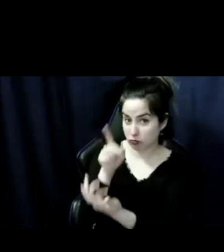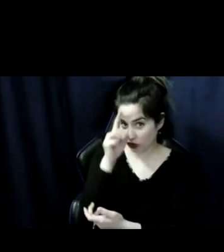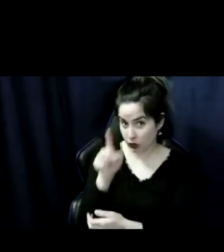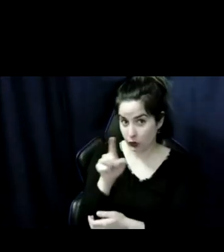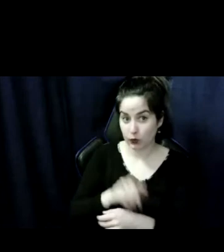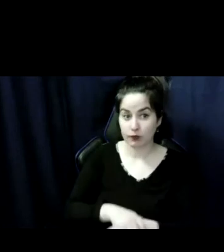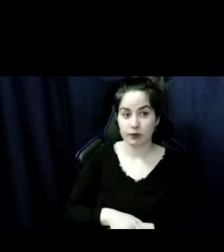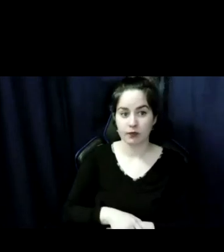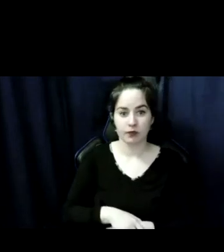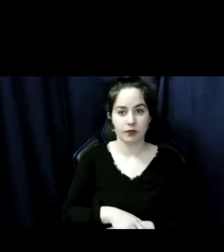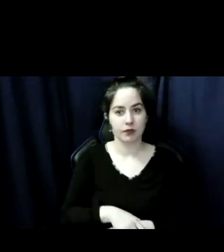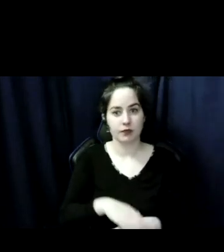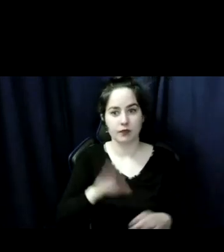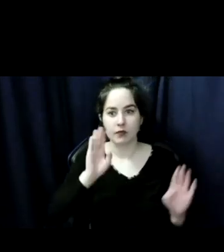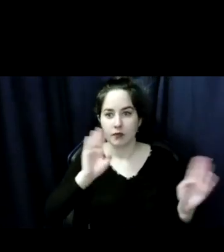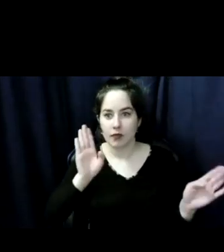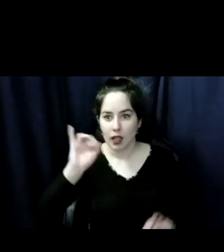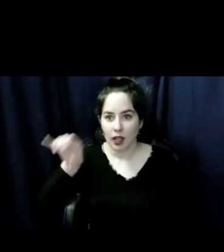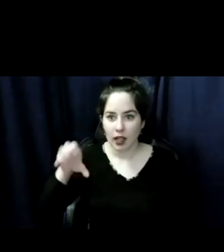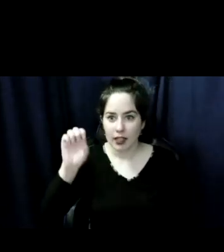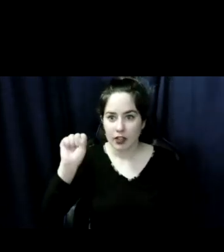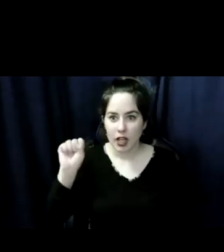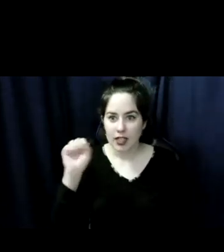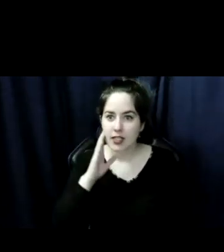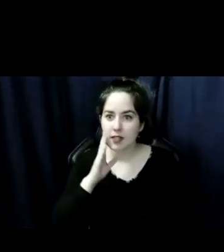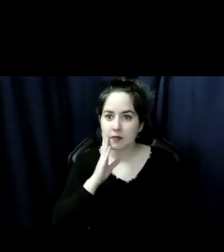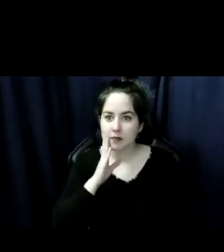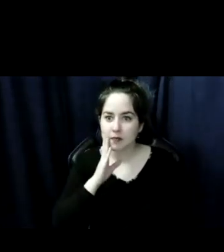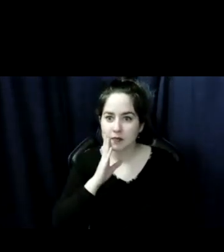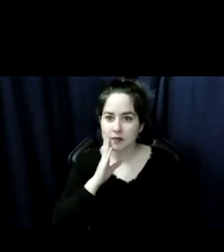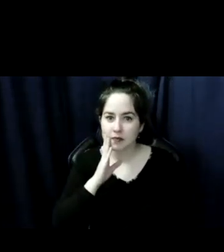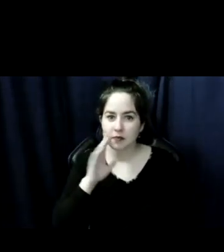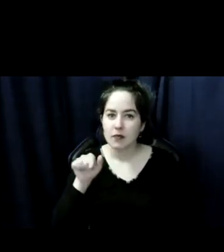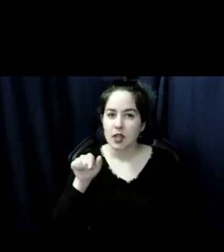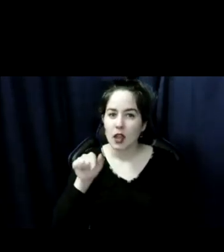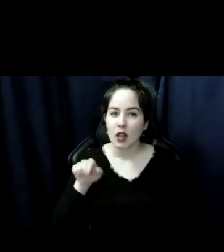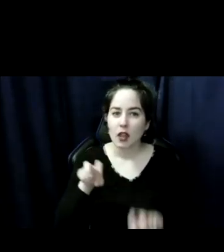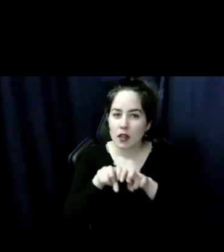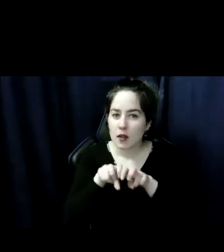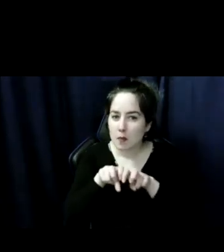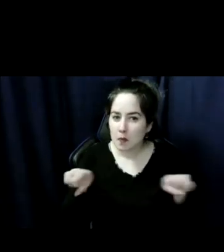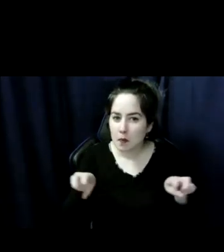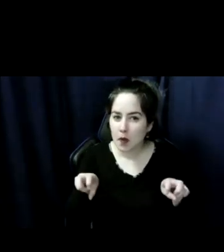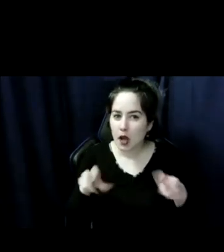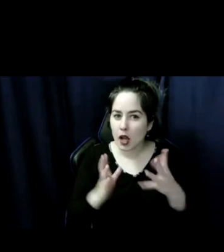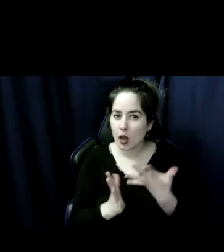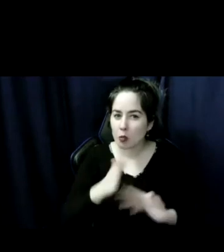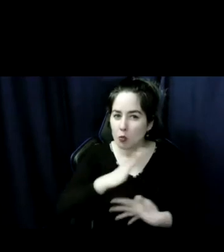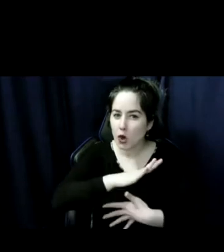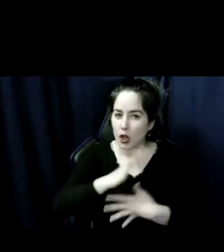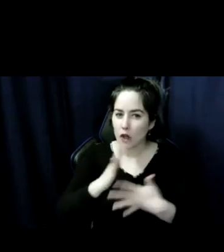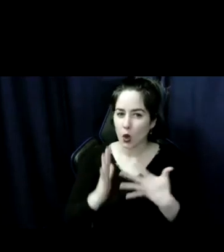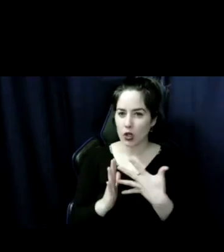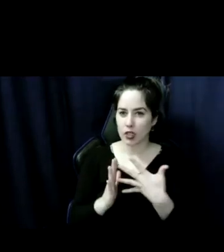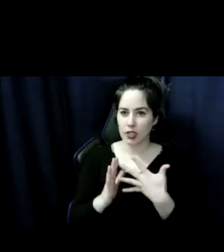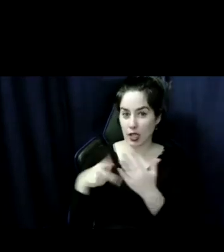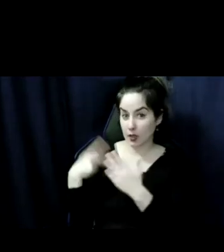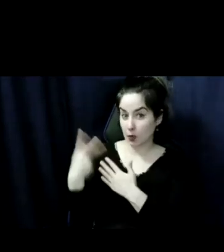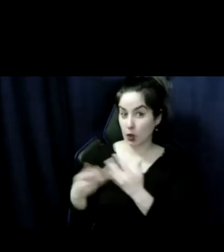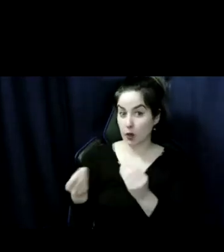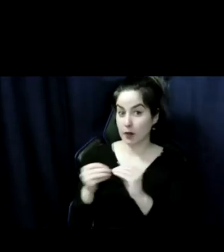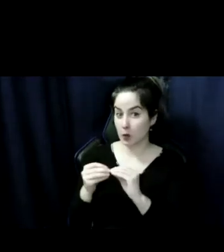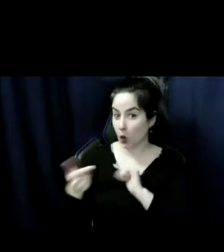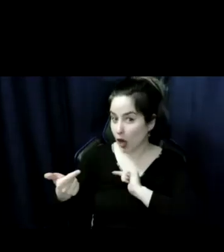Hi, Jess. Does the grant review panel prioritize programming that is more interactive or